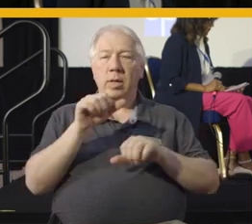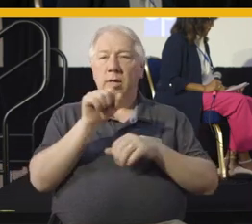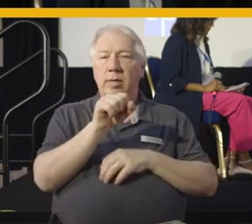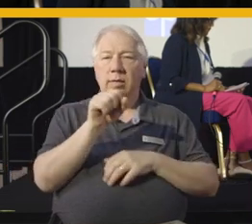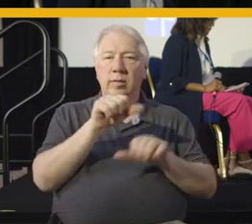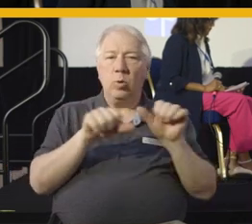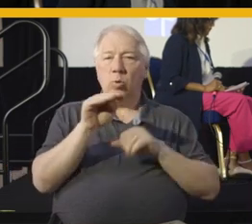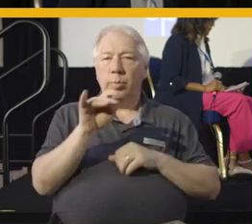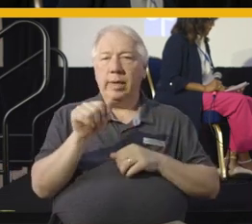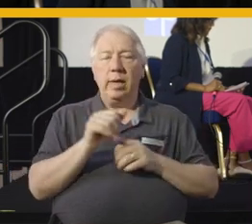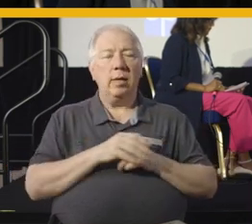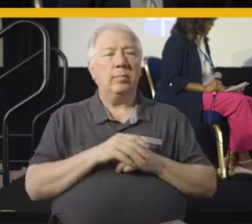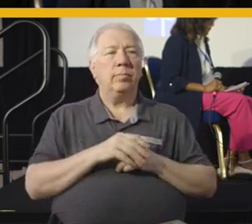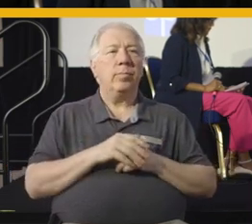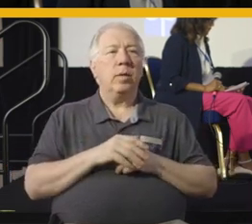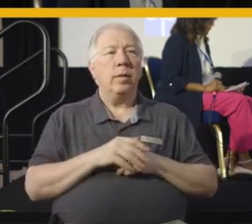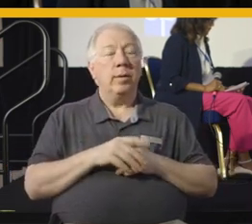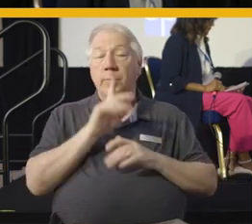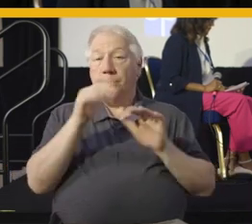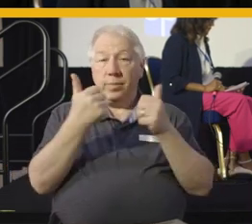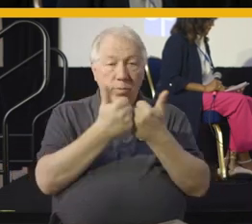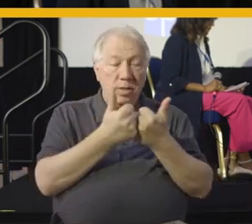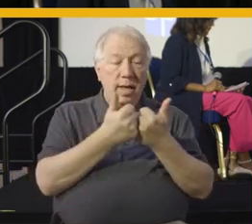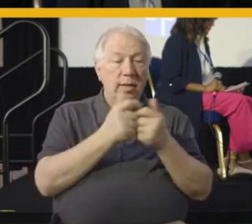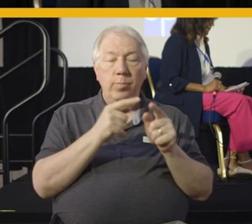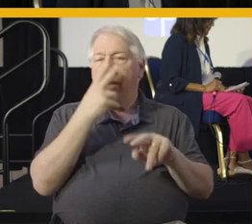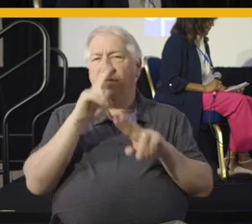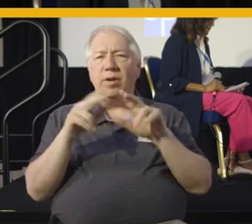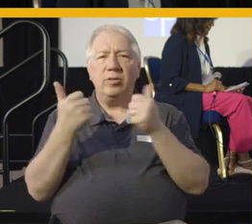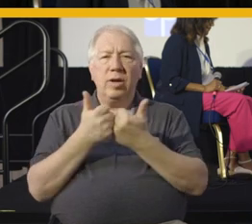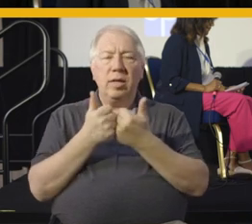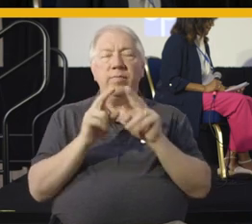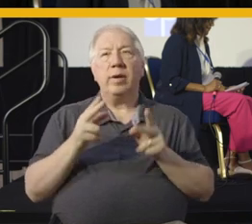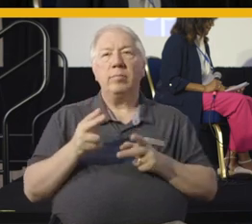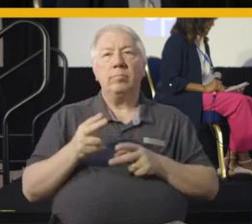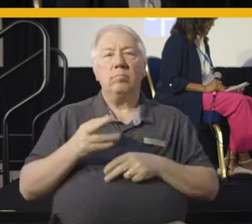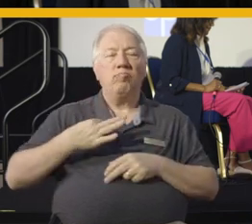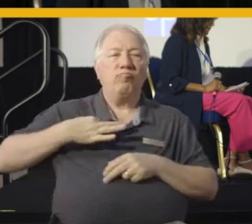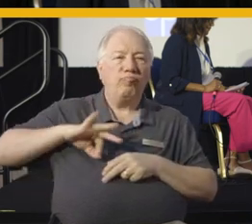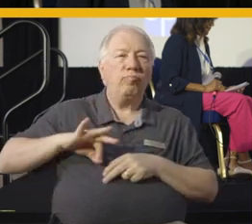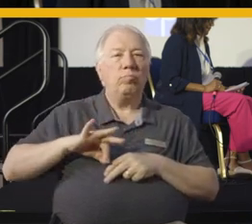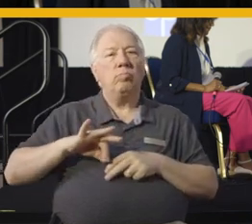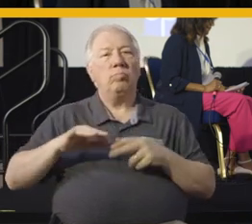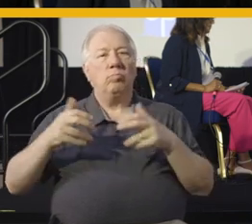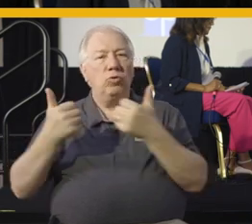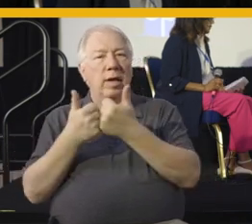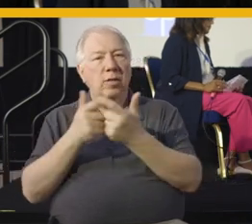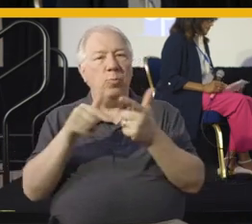media. So yeah, it was a challenge, but a fun challenge and a very rewarding challenge once it all came together.